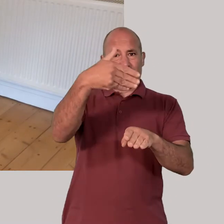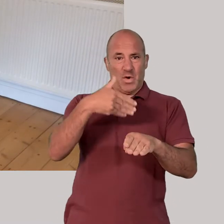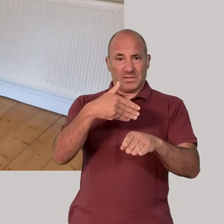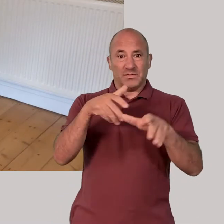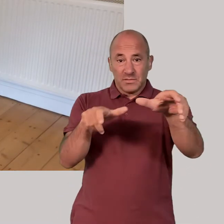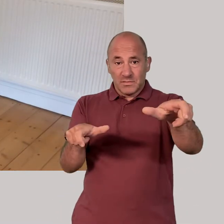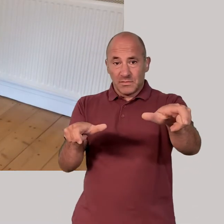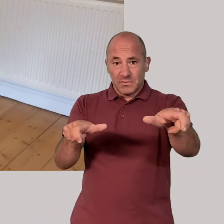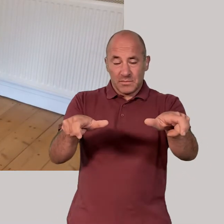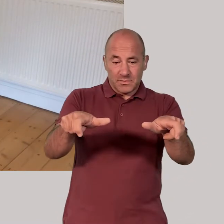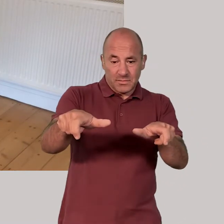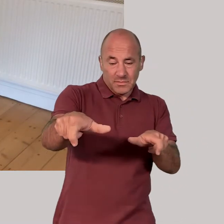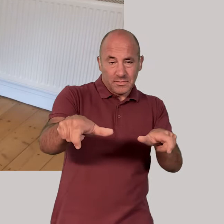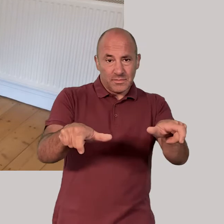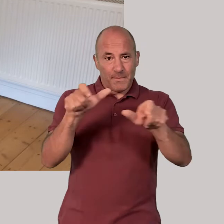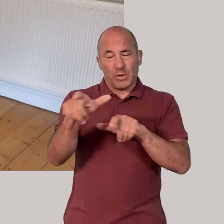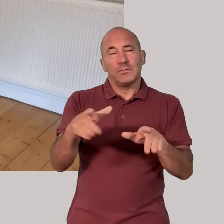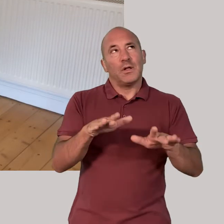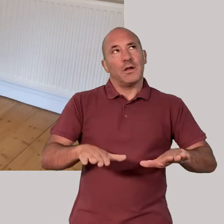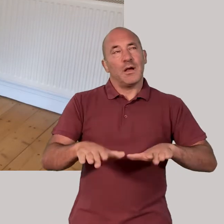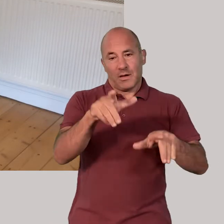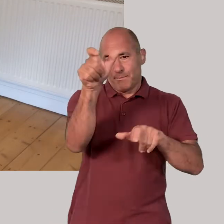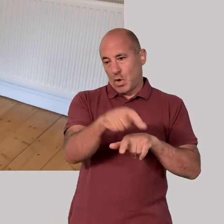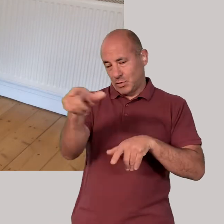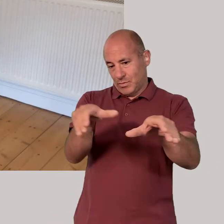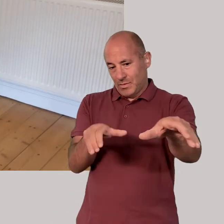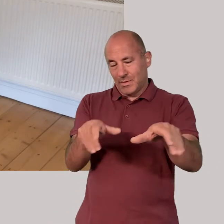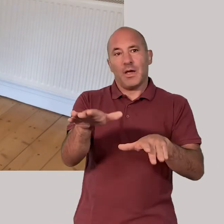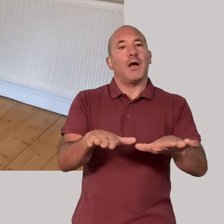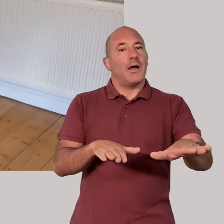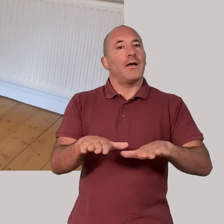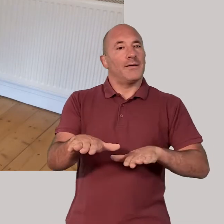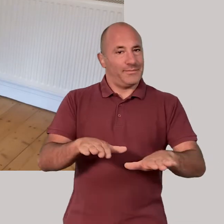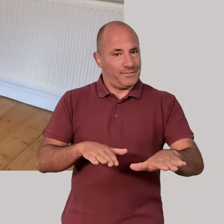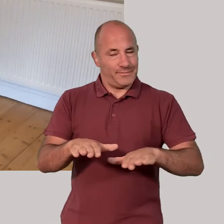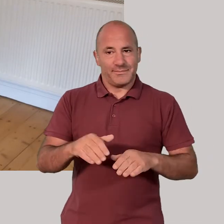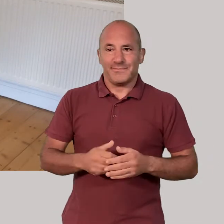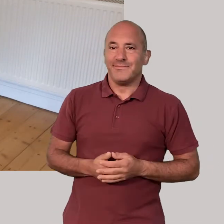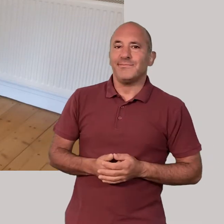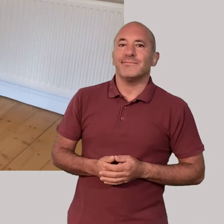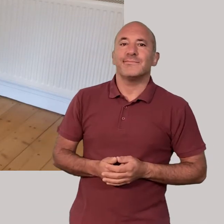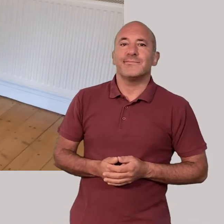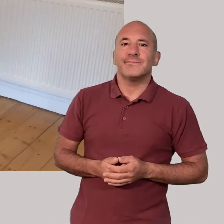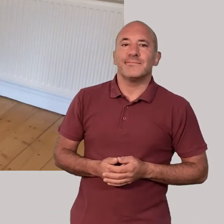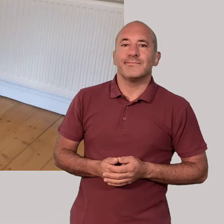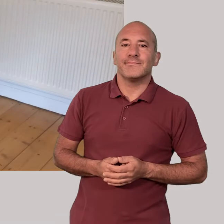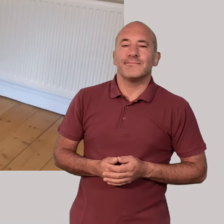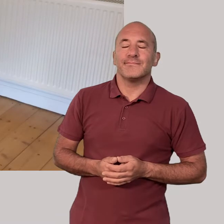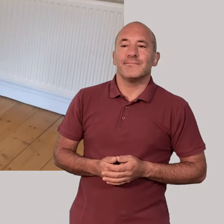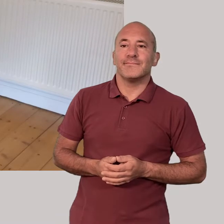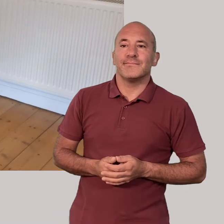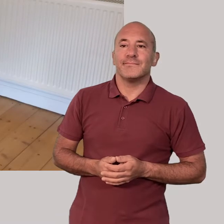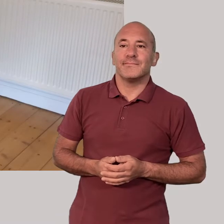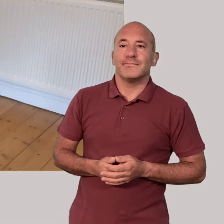now with your hands on top of theirs, just helping them slide backwards and forwards.